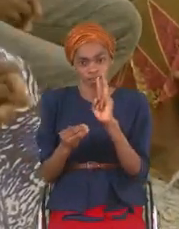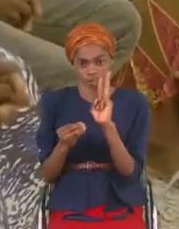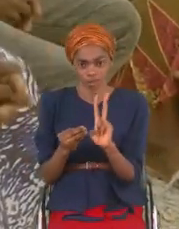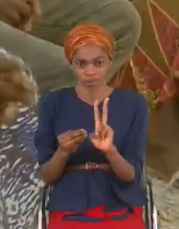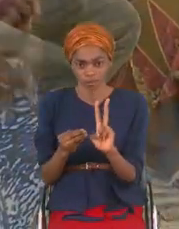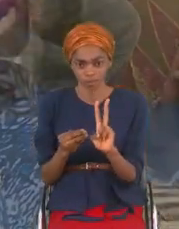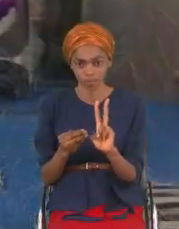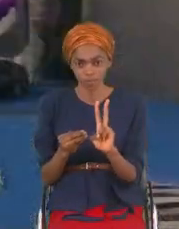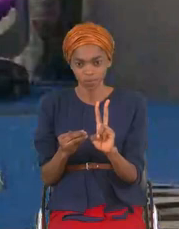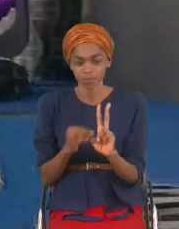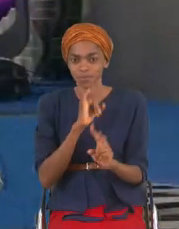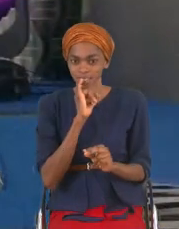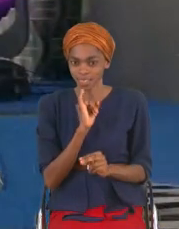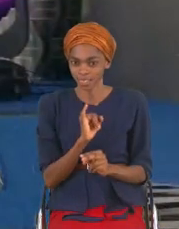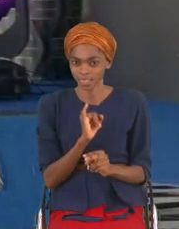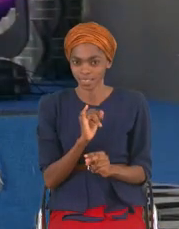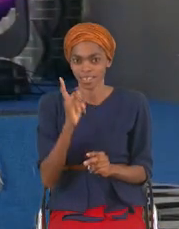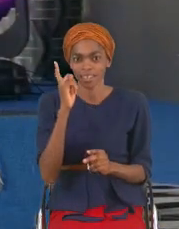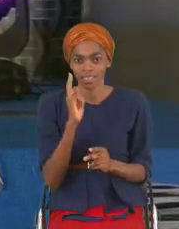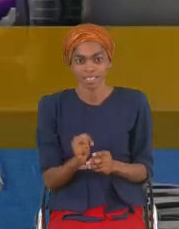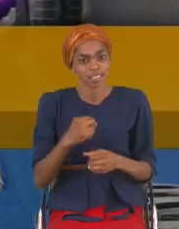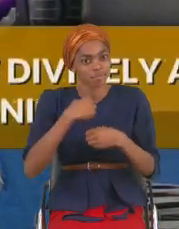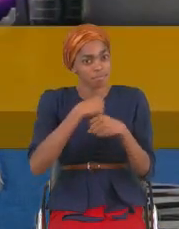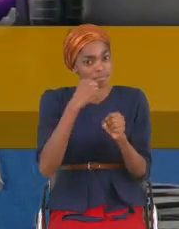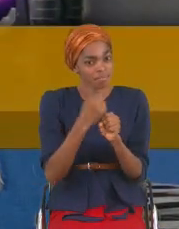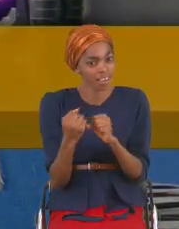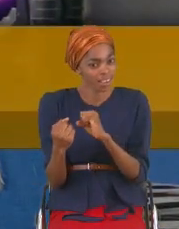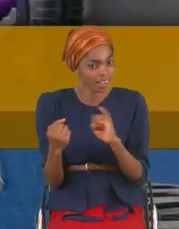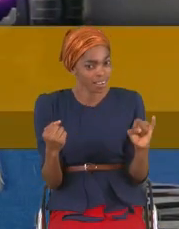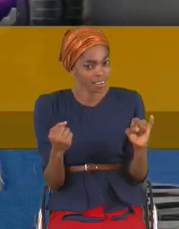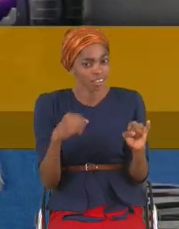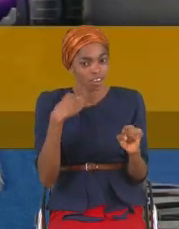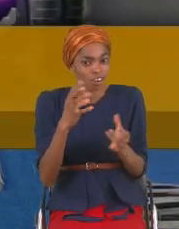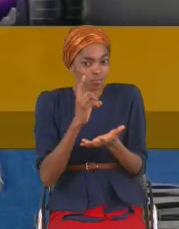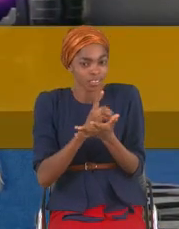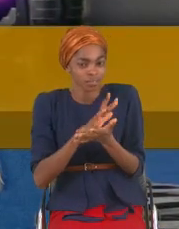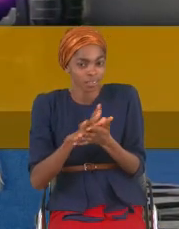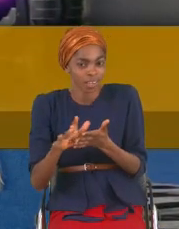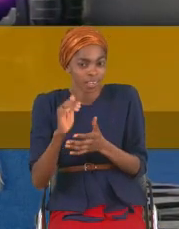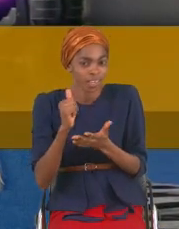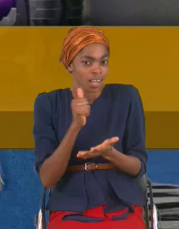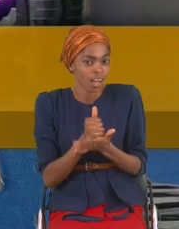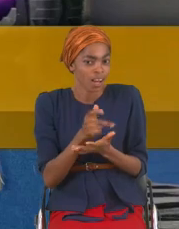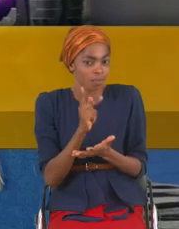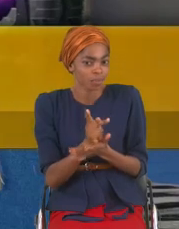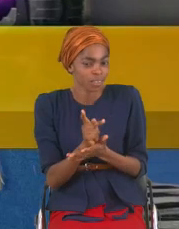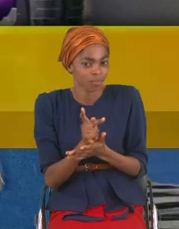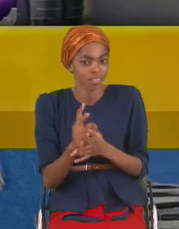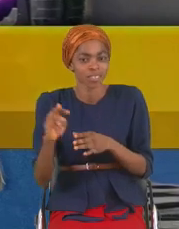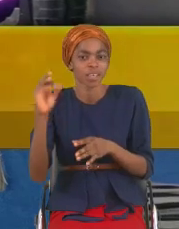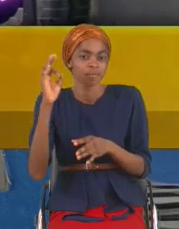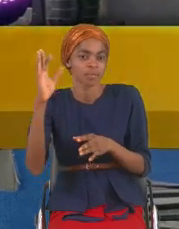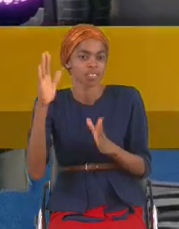two is the making of divinely approved